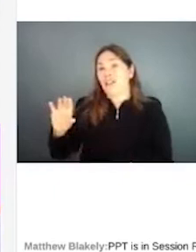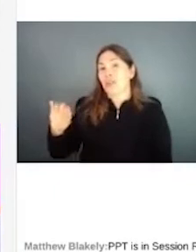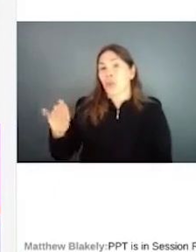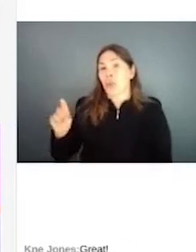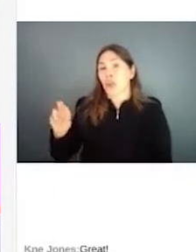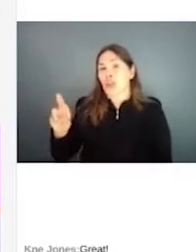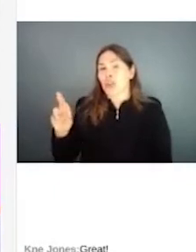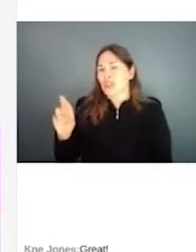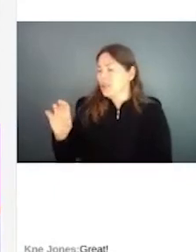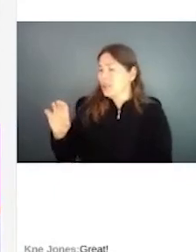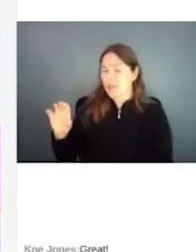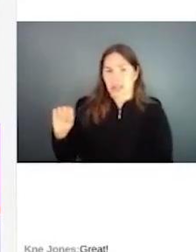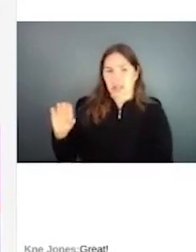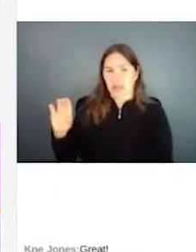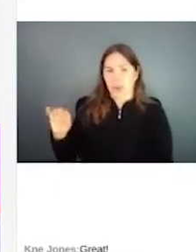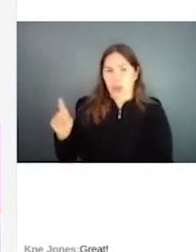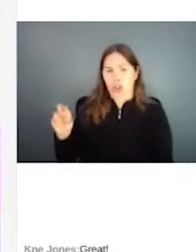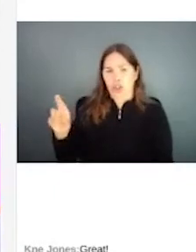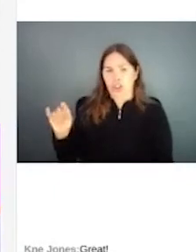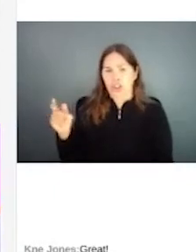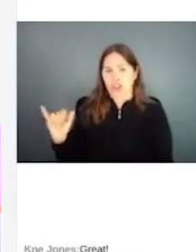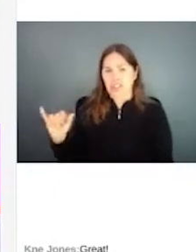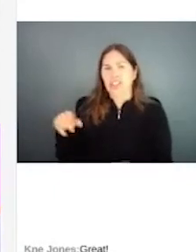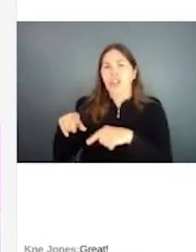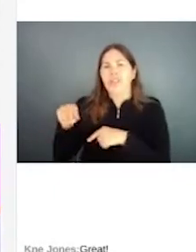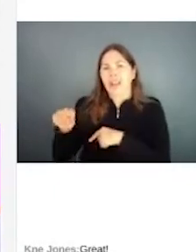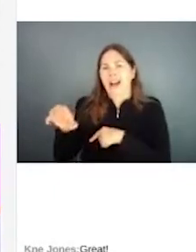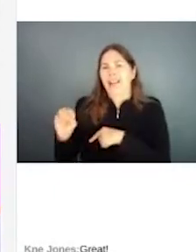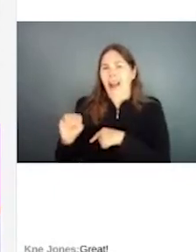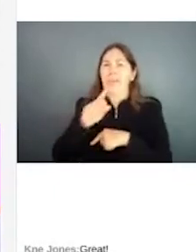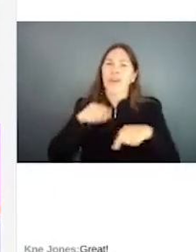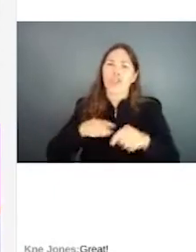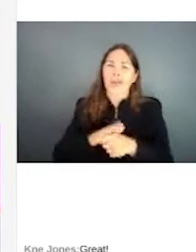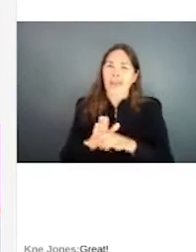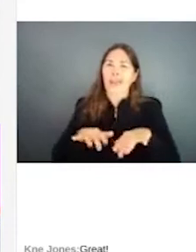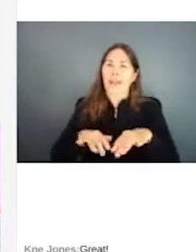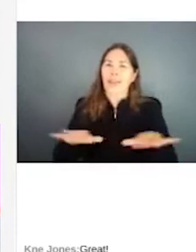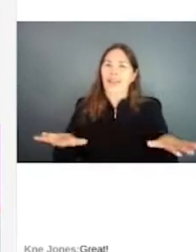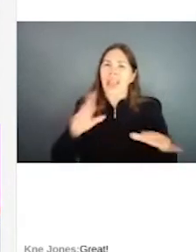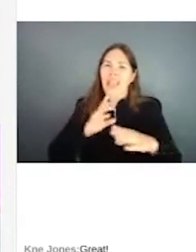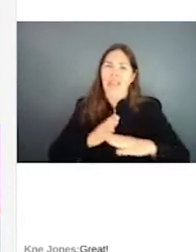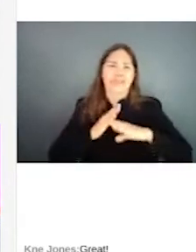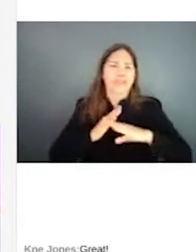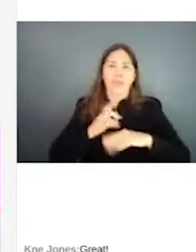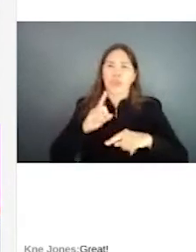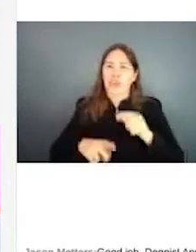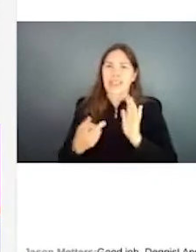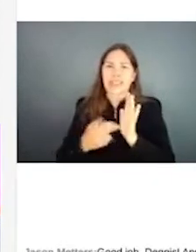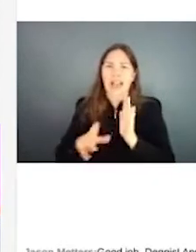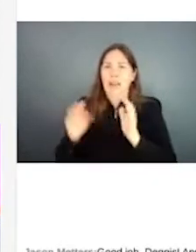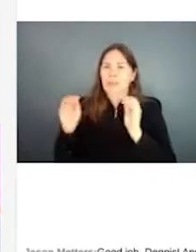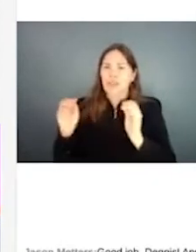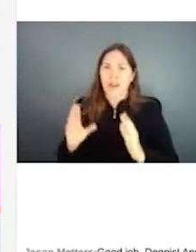Schoology.com, I think during the pandemic, they restricted you from signing up as an instructor. But if you create an account, even as a